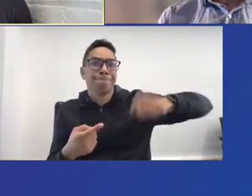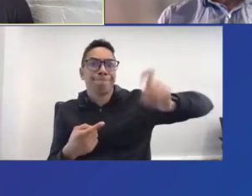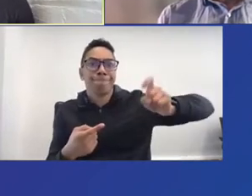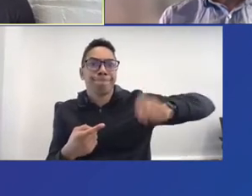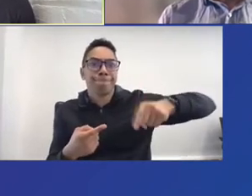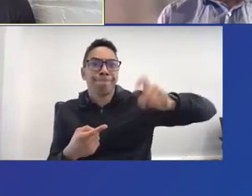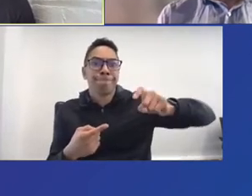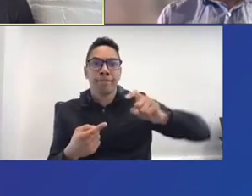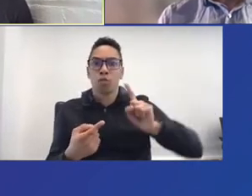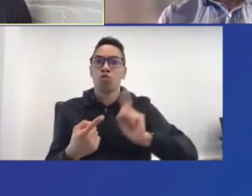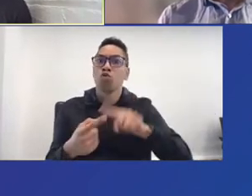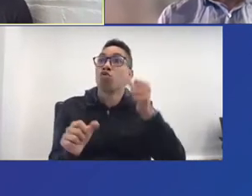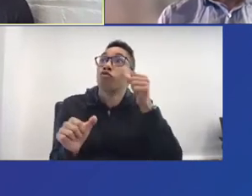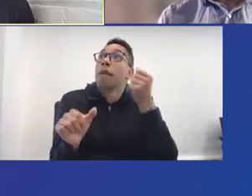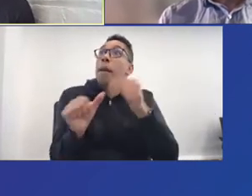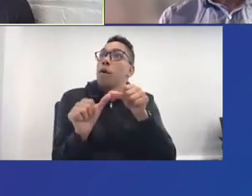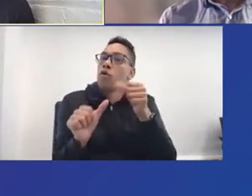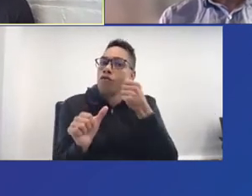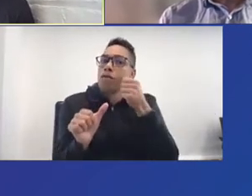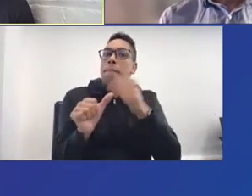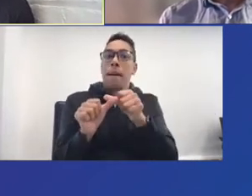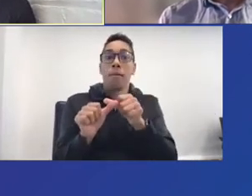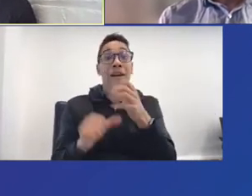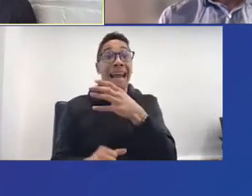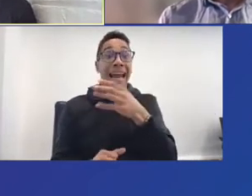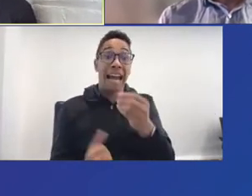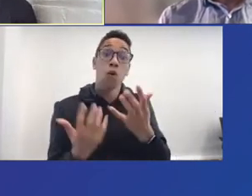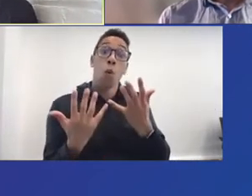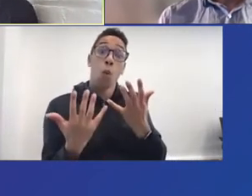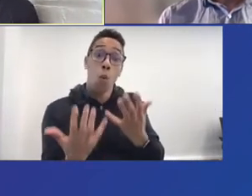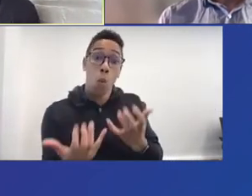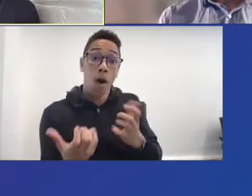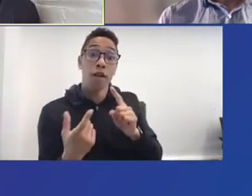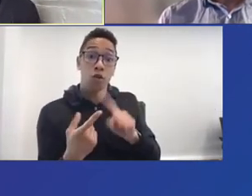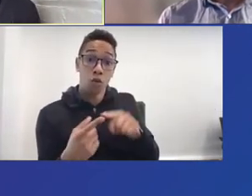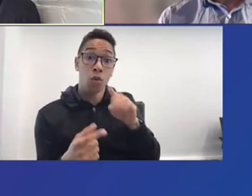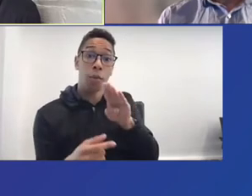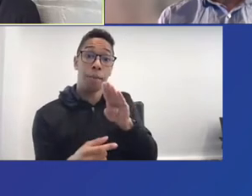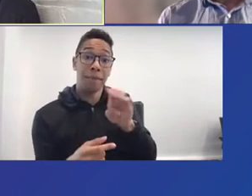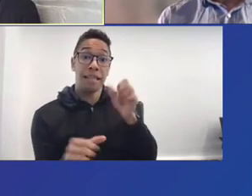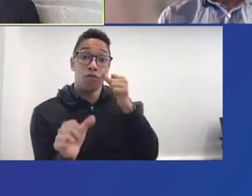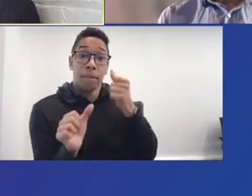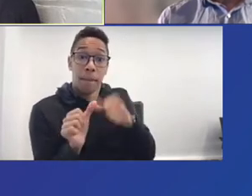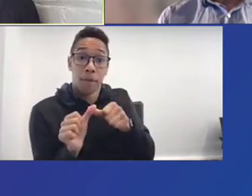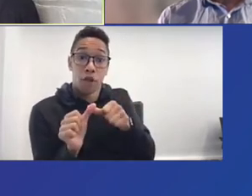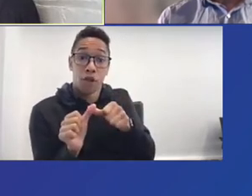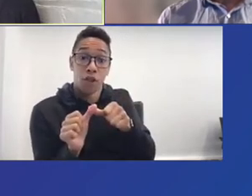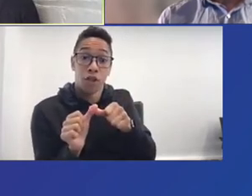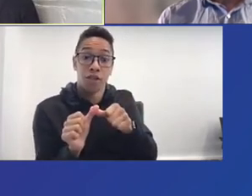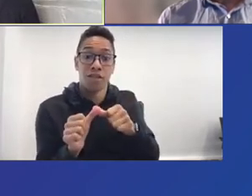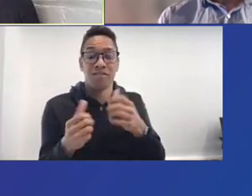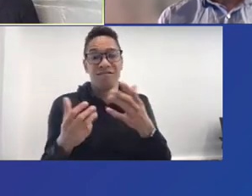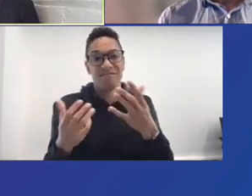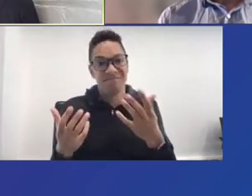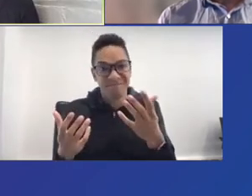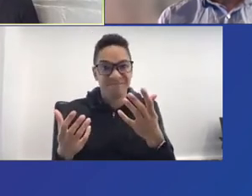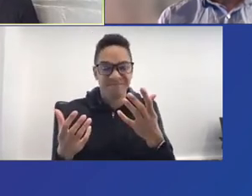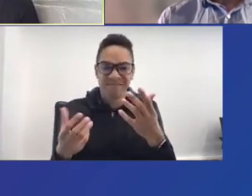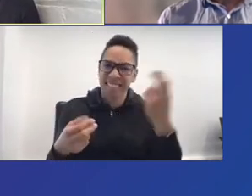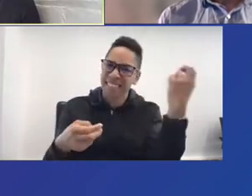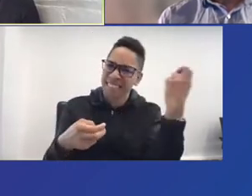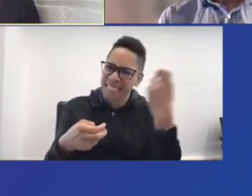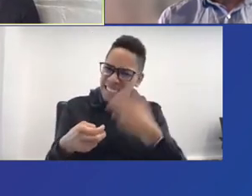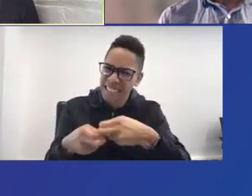of remembering through being a member, the necessity of remembering through membering, and the difficulty